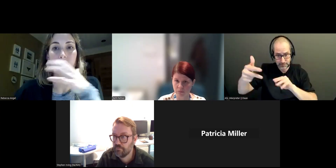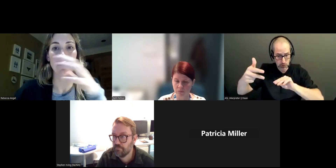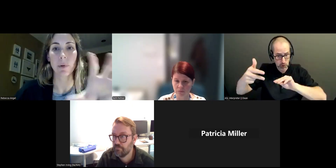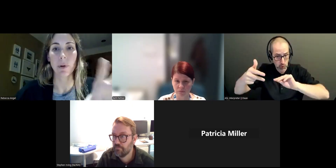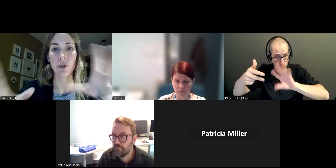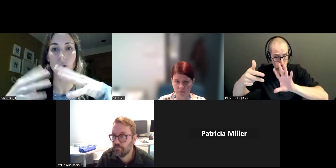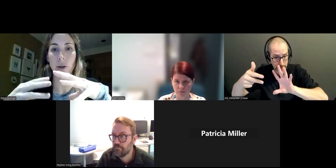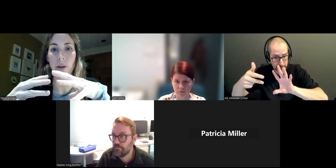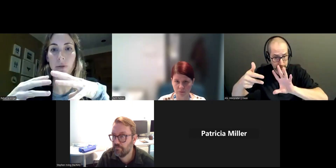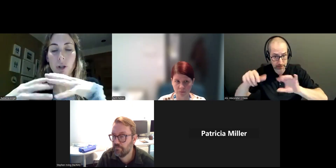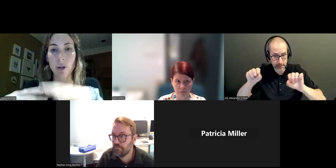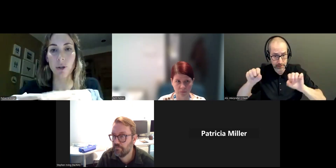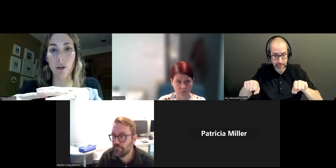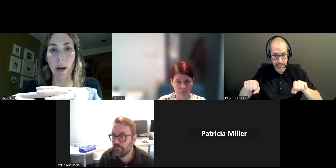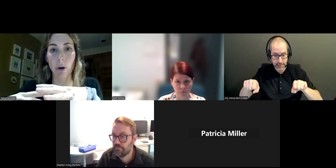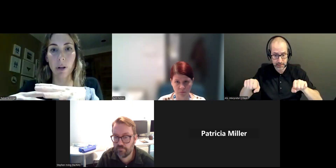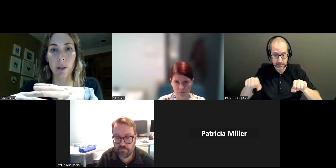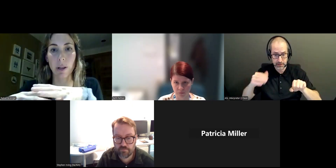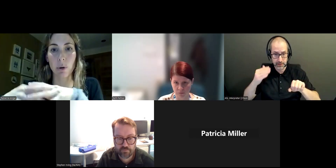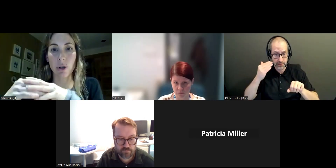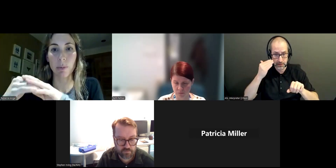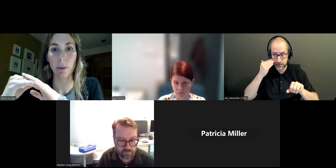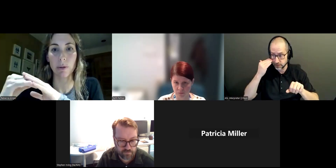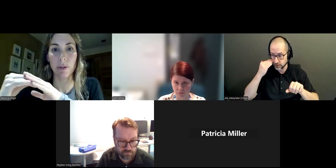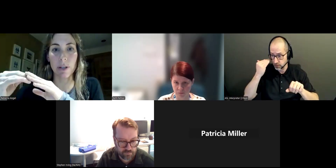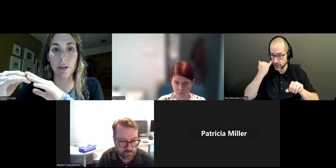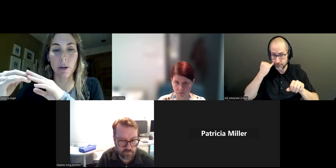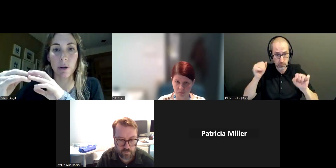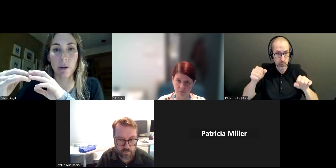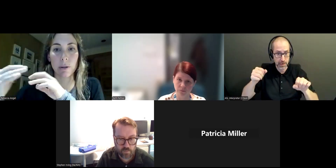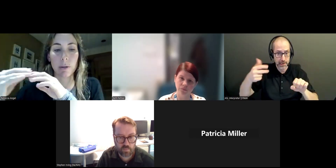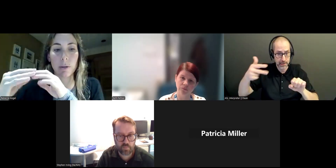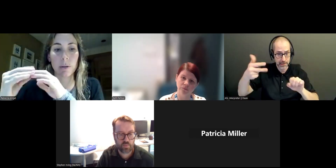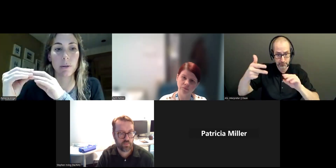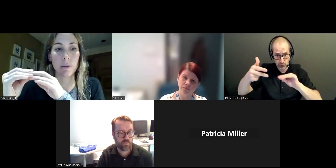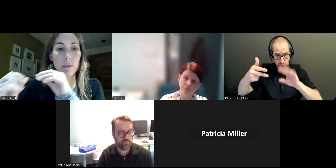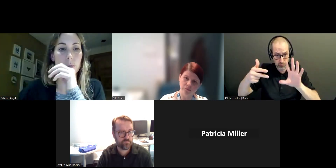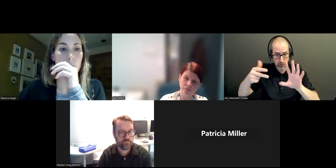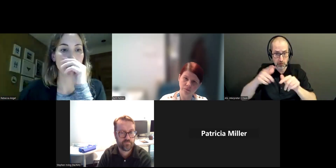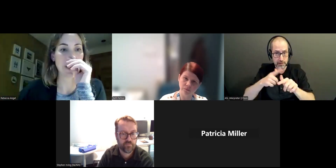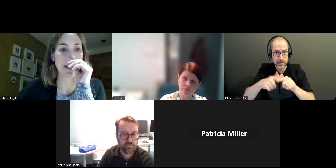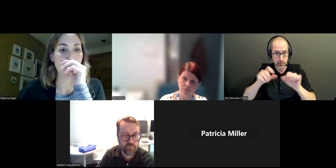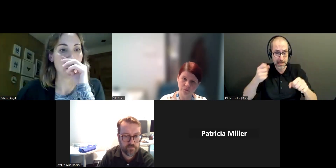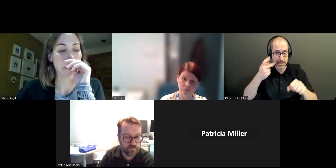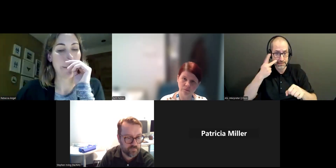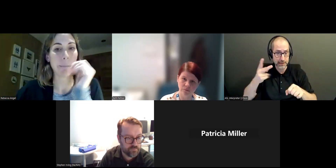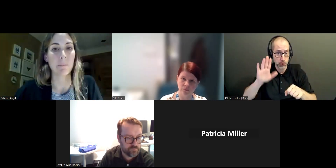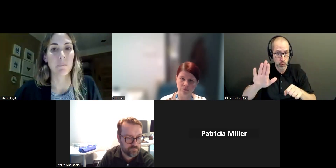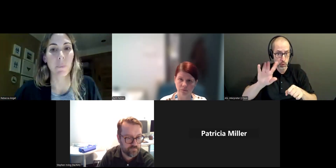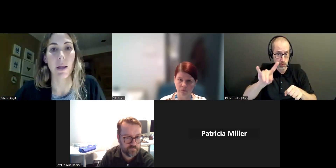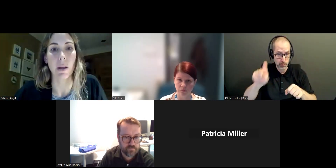But if she turns her camera on, I think we should be able to see her.